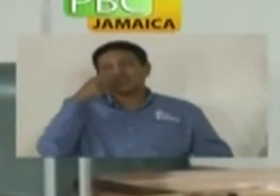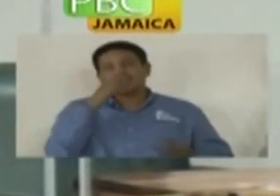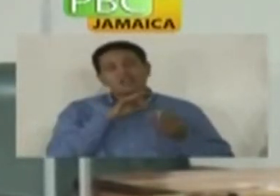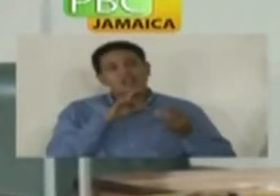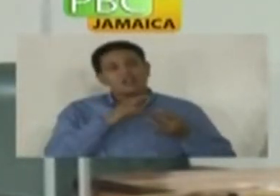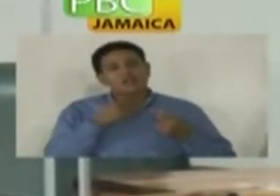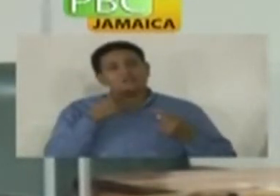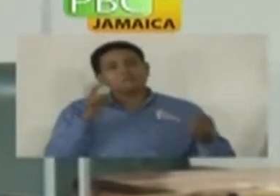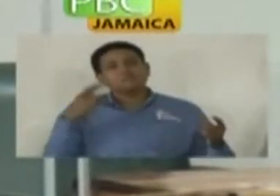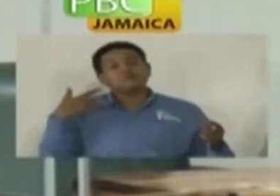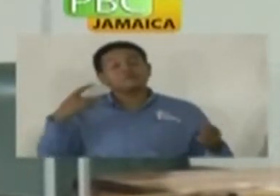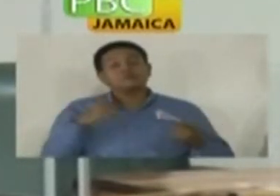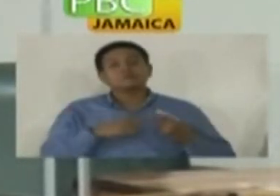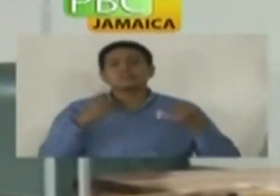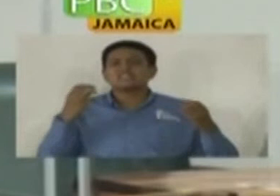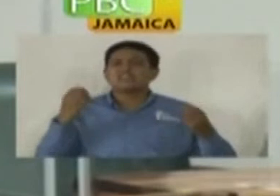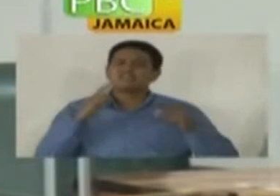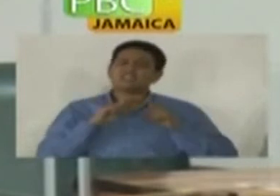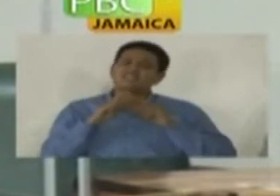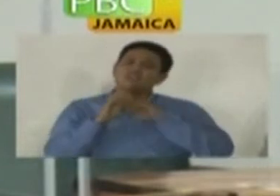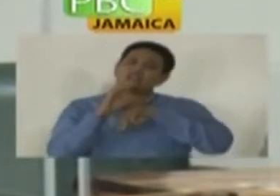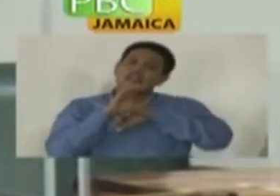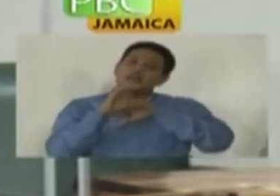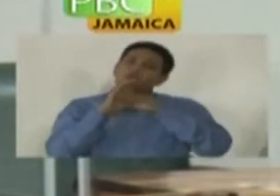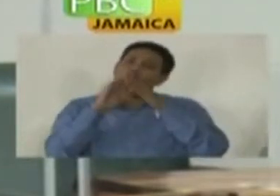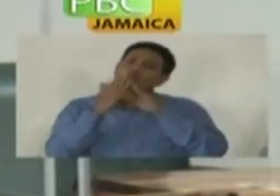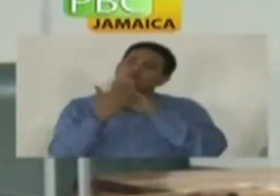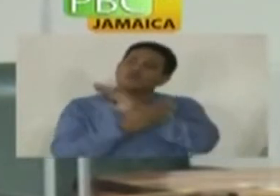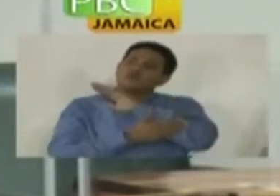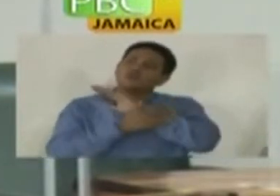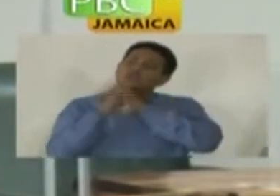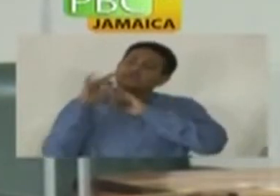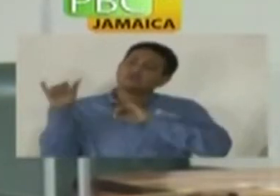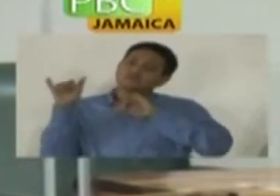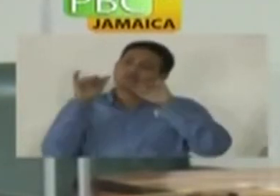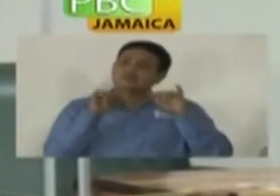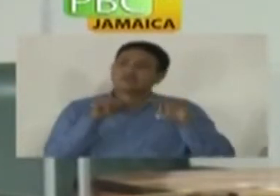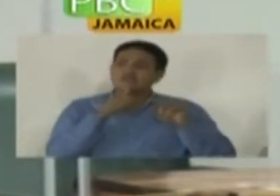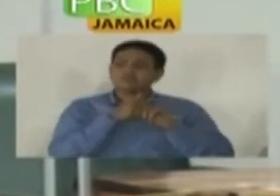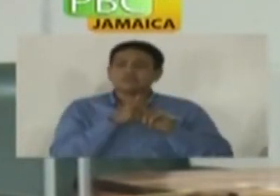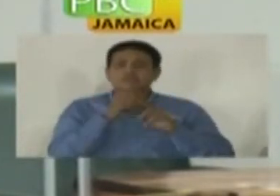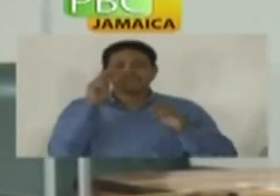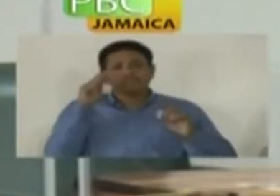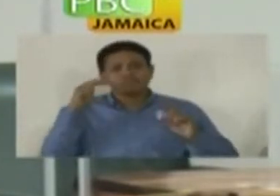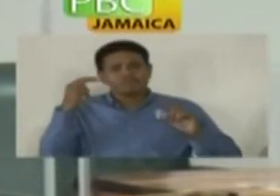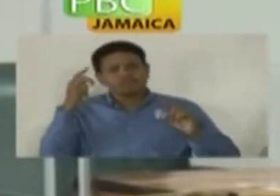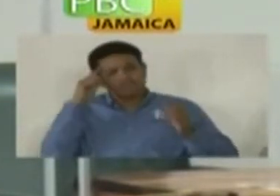of course, as I said, several CARICOM countries have the same position.